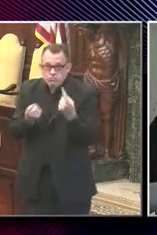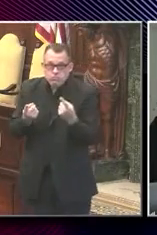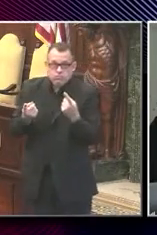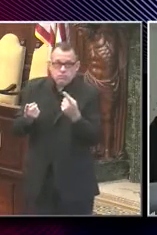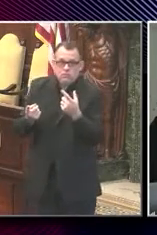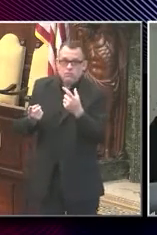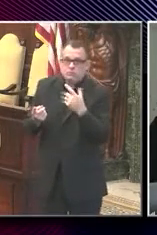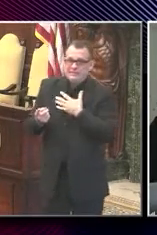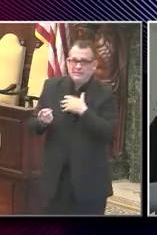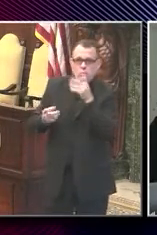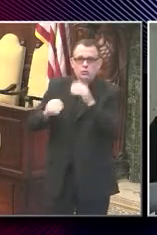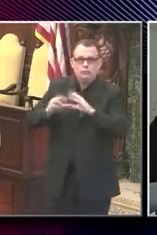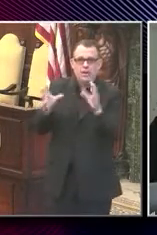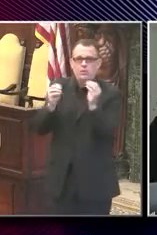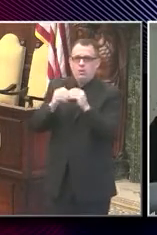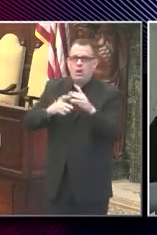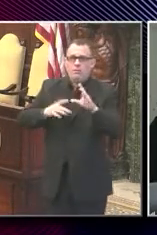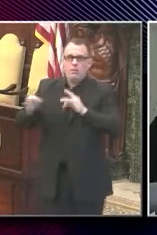our website,